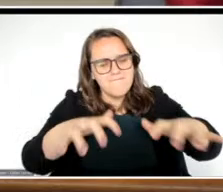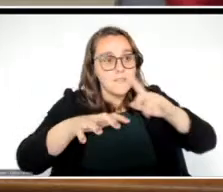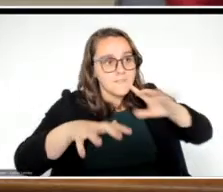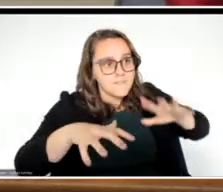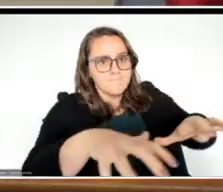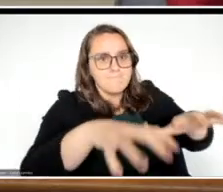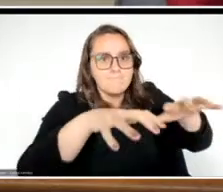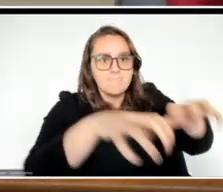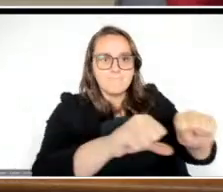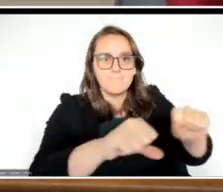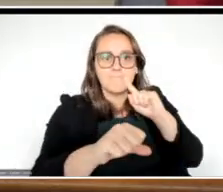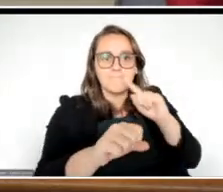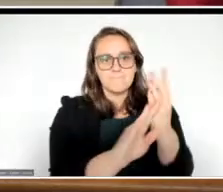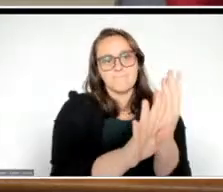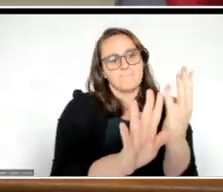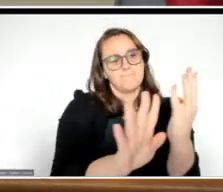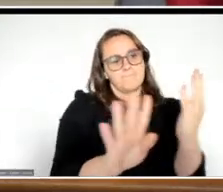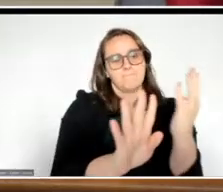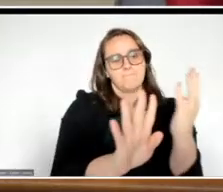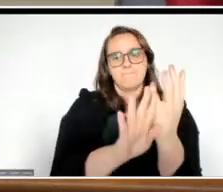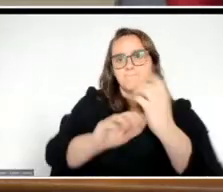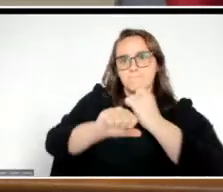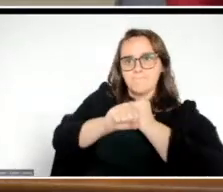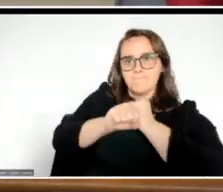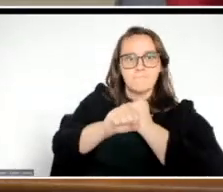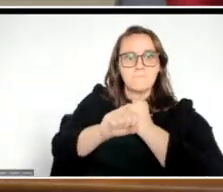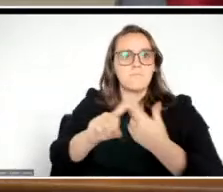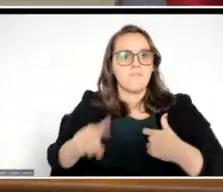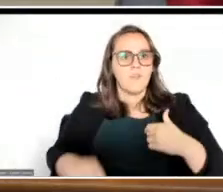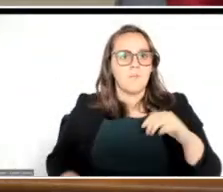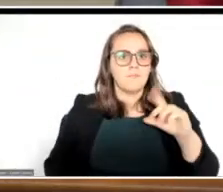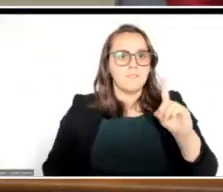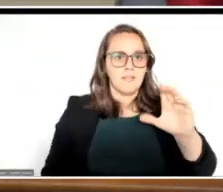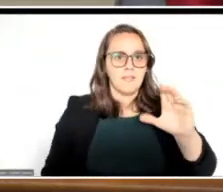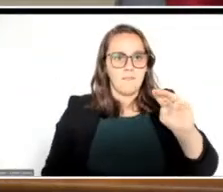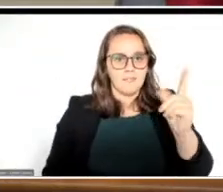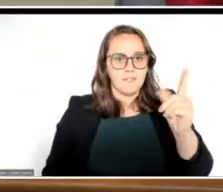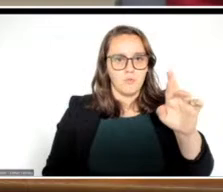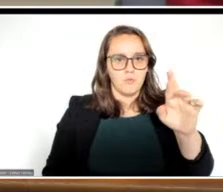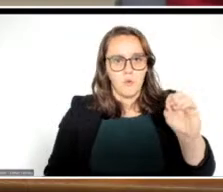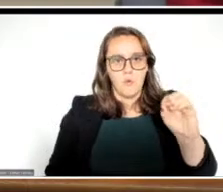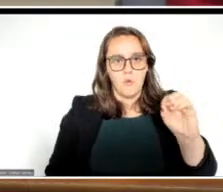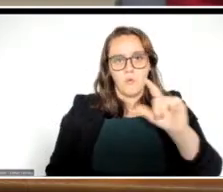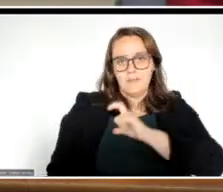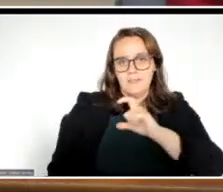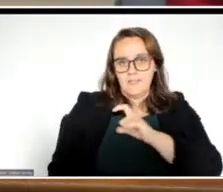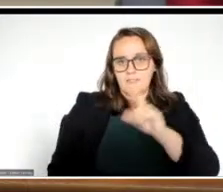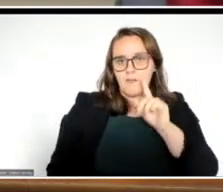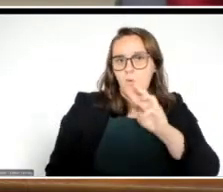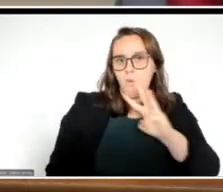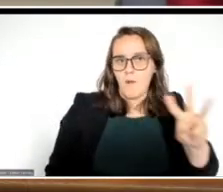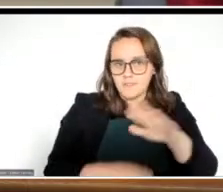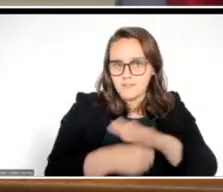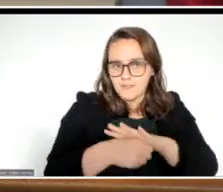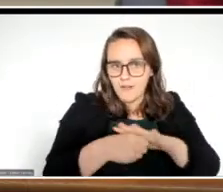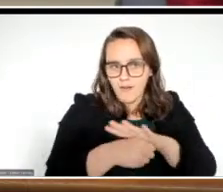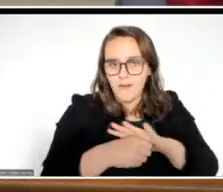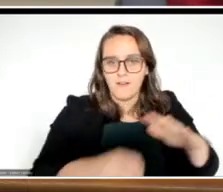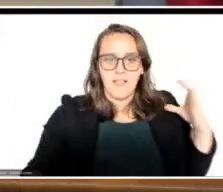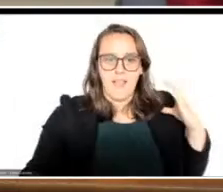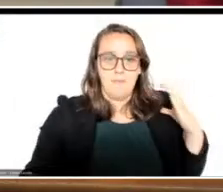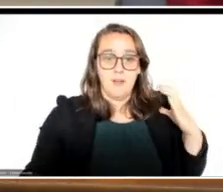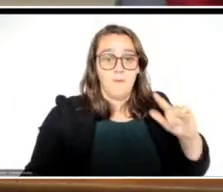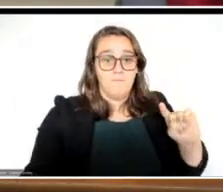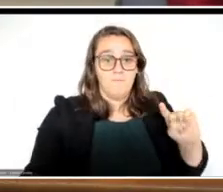Metropolitan Police Force's Civil Disturbance Unit was holding on the west side of the Capitol. This was the first time in the history of the Metropolitan Police